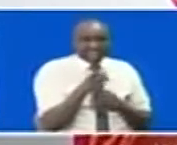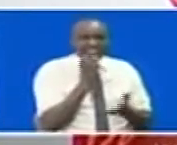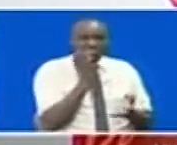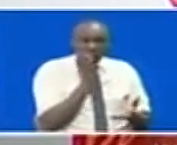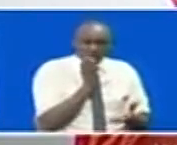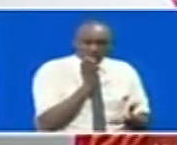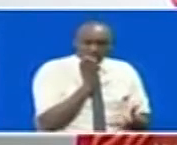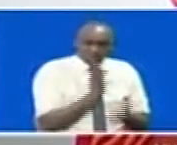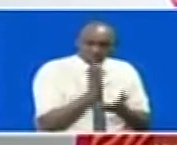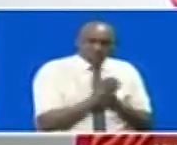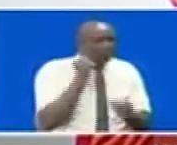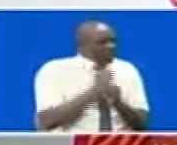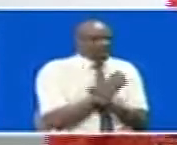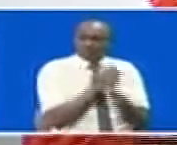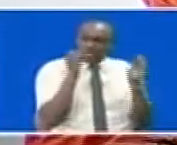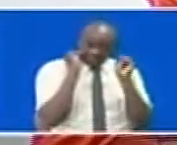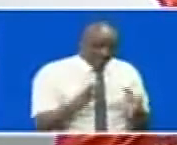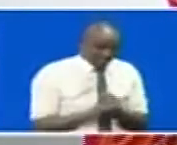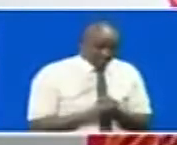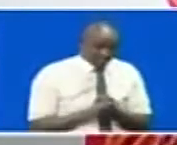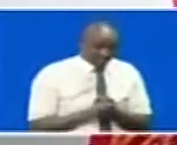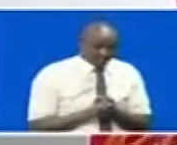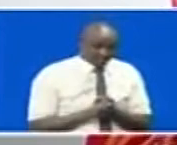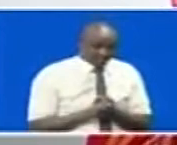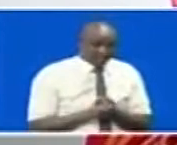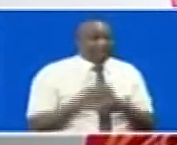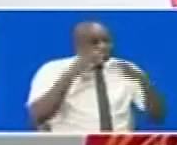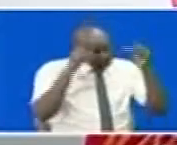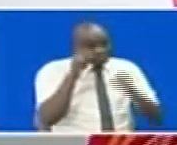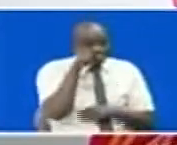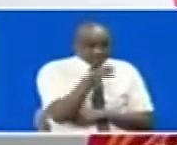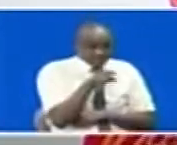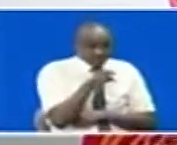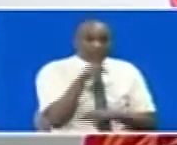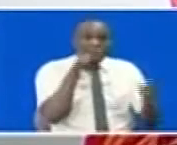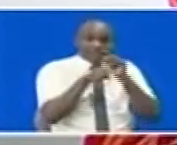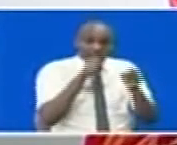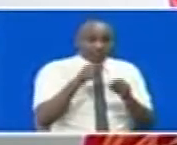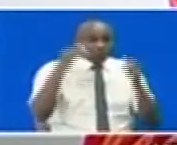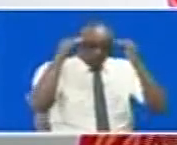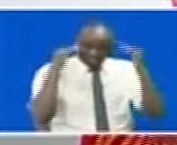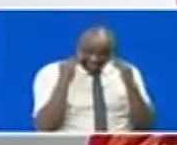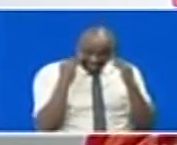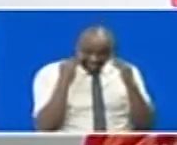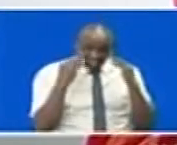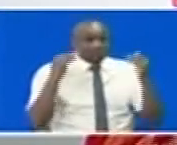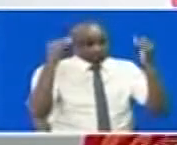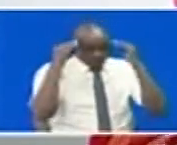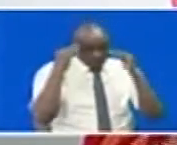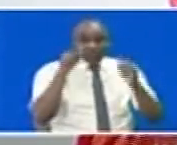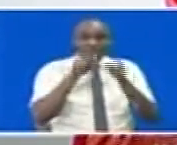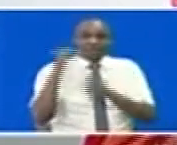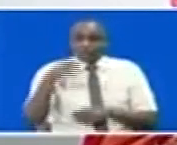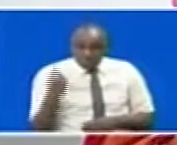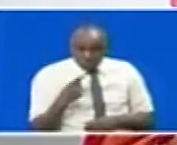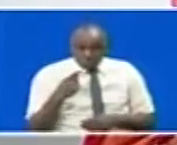so dysfunctional that the president blames the judiciary. Mm-hmm. The judiciary